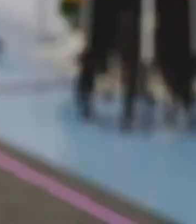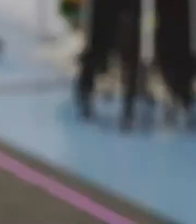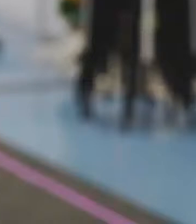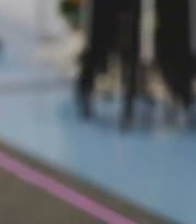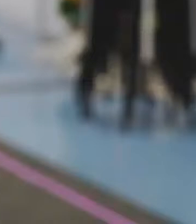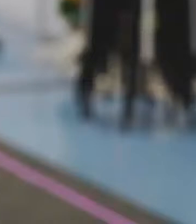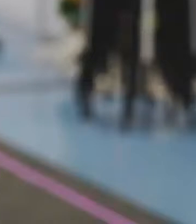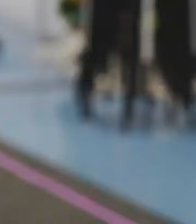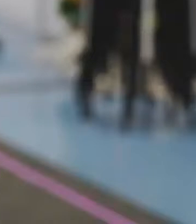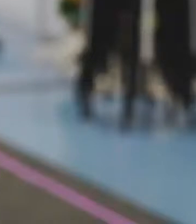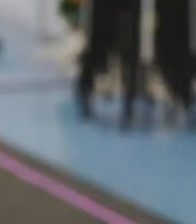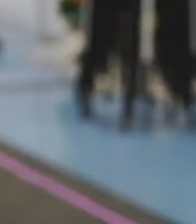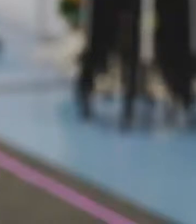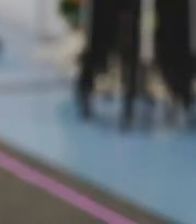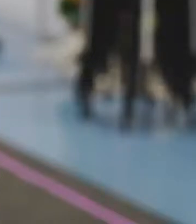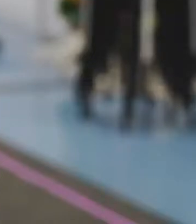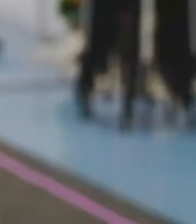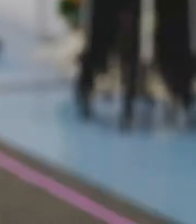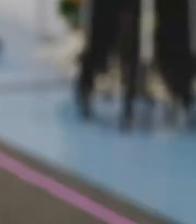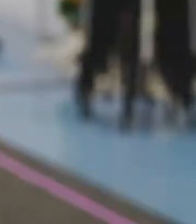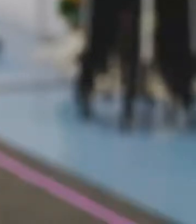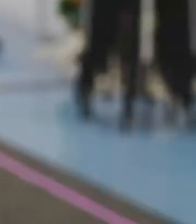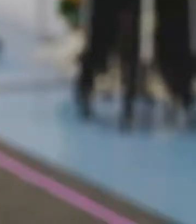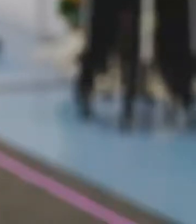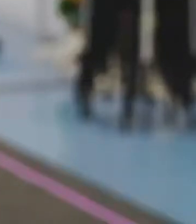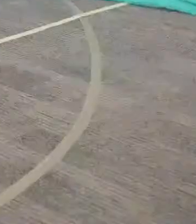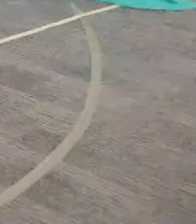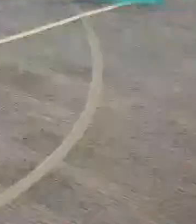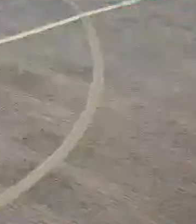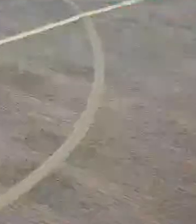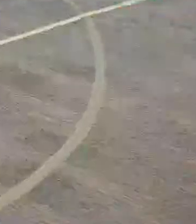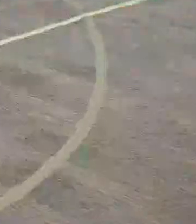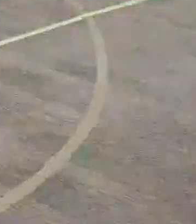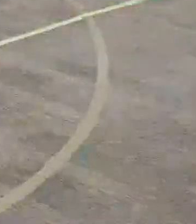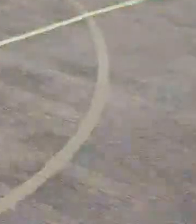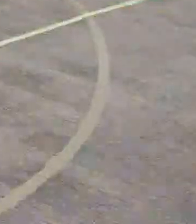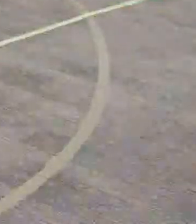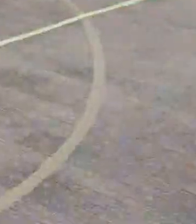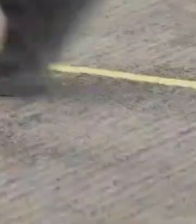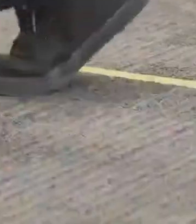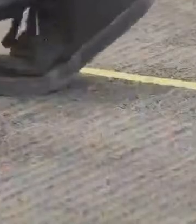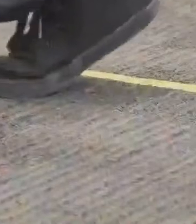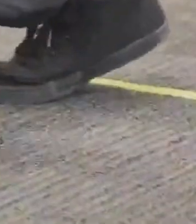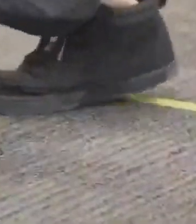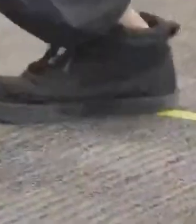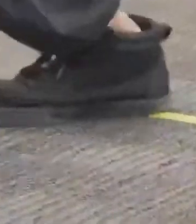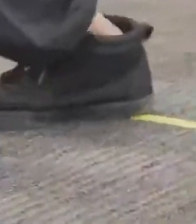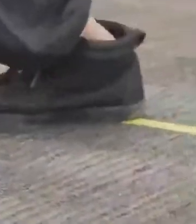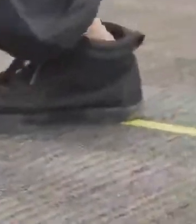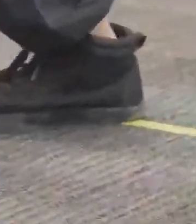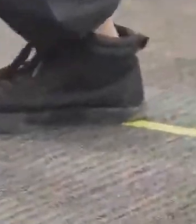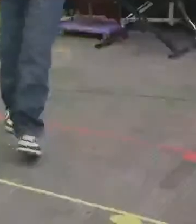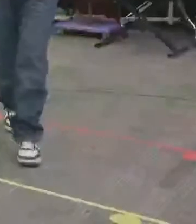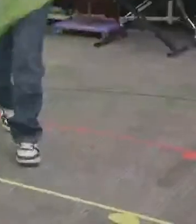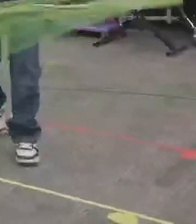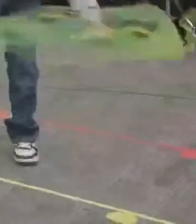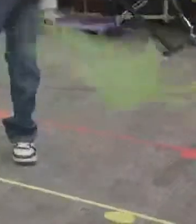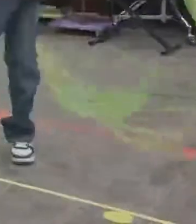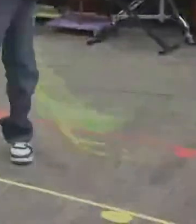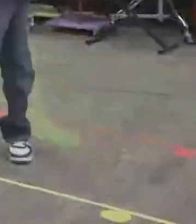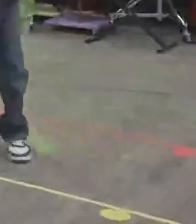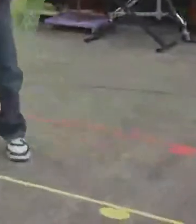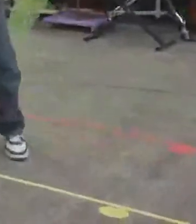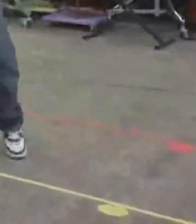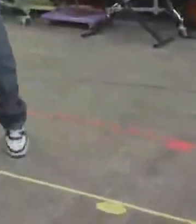Elementary kids learn how to communicate confidently when they participate in the arts. They learn how to collaborate and work